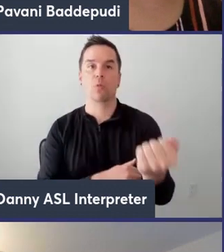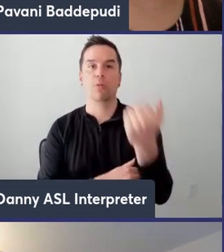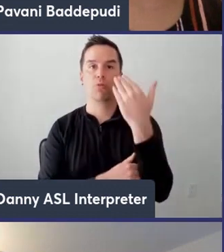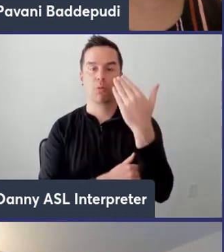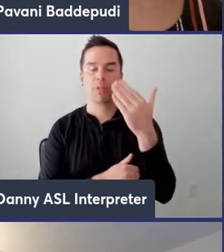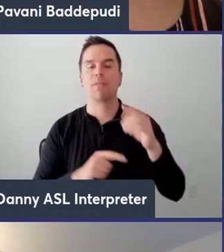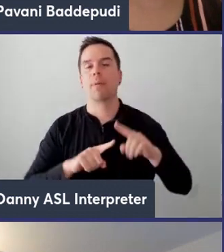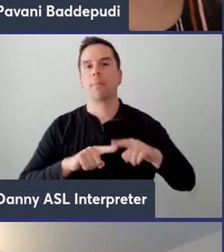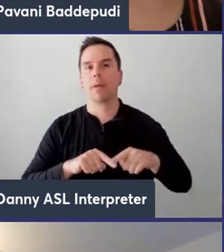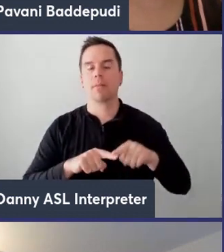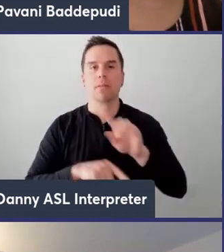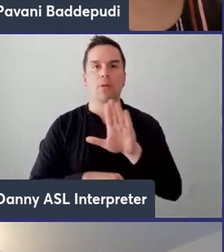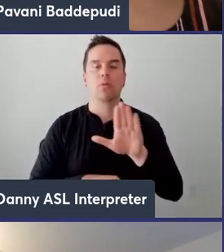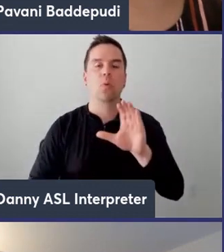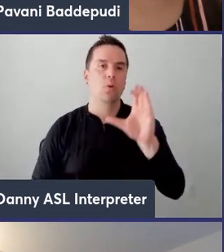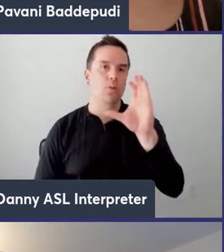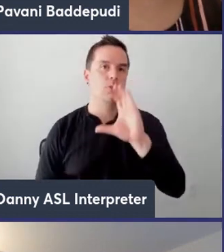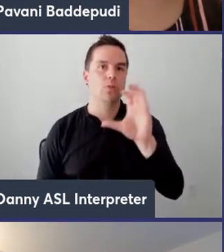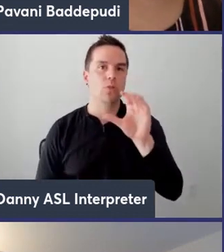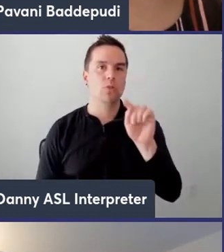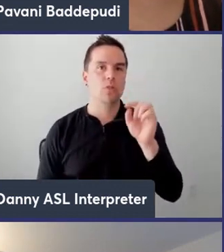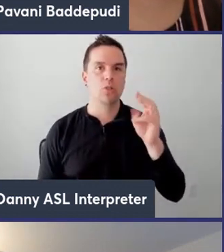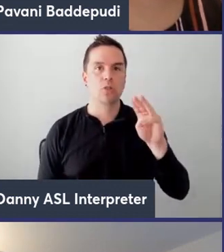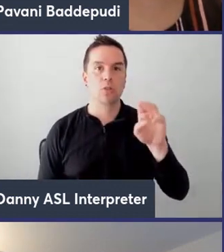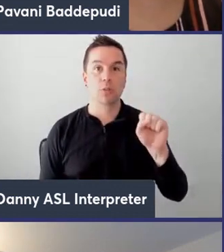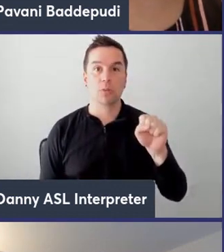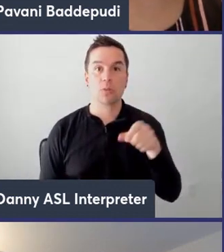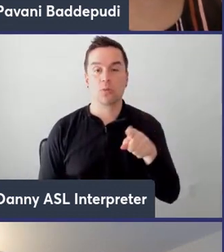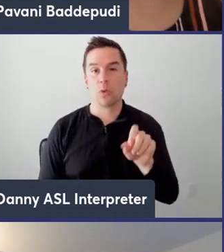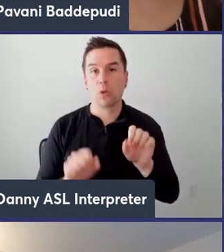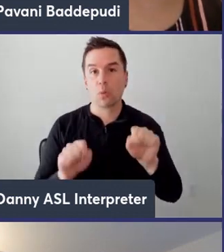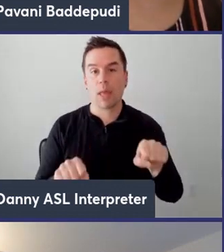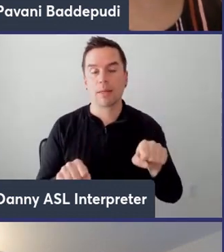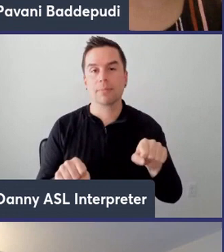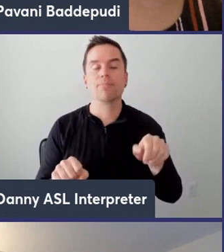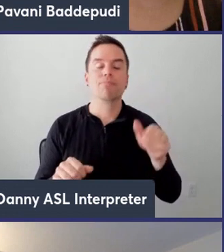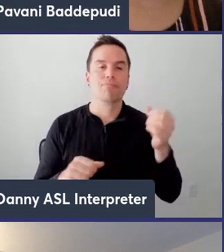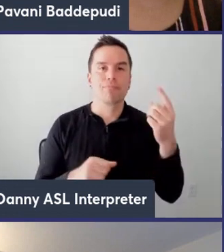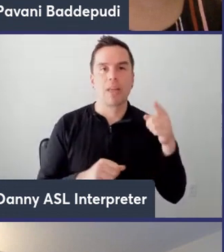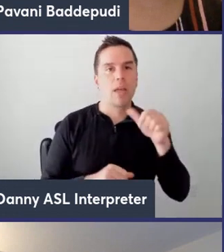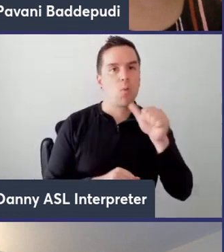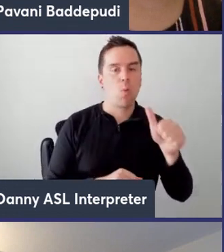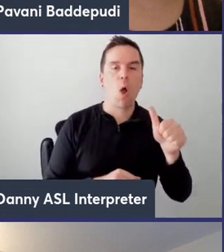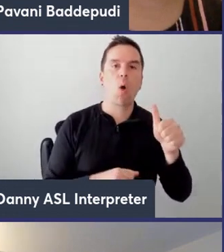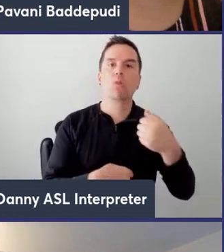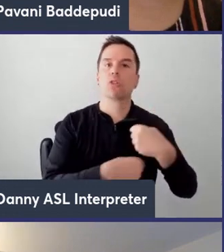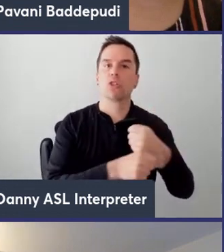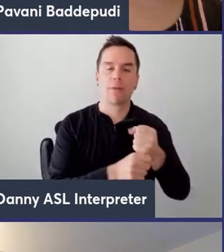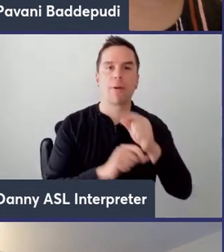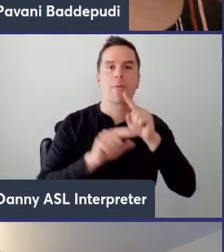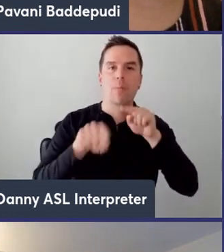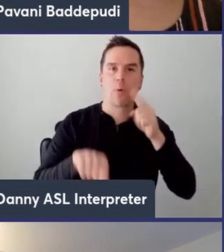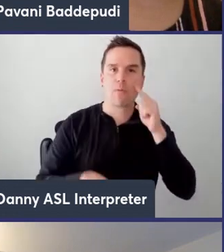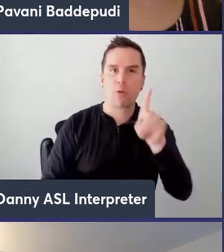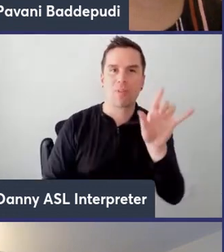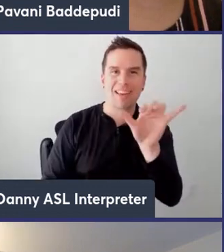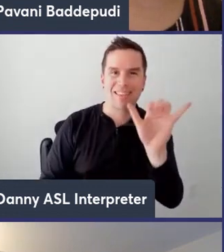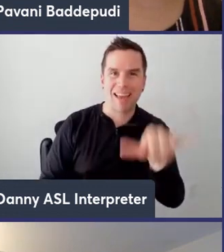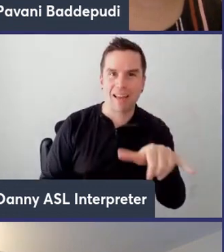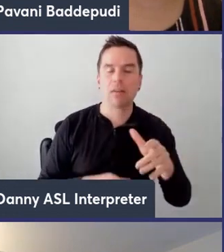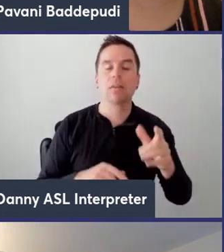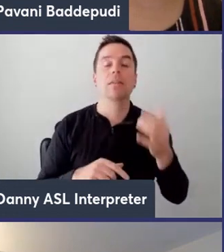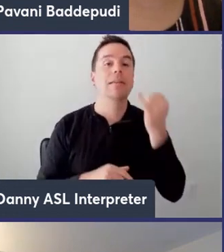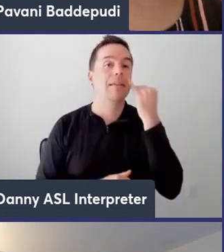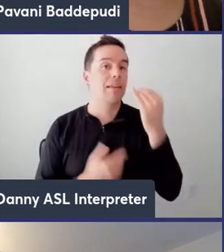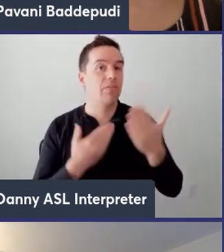search terms. So you can, it won't generate a report for you like that. If whatever